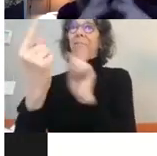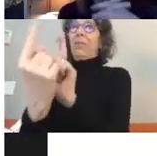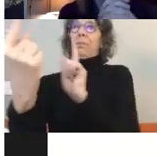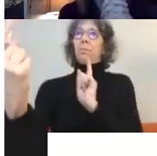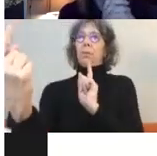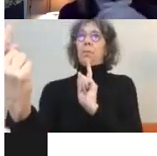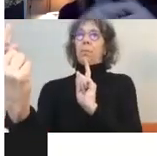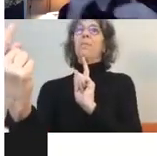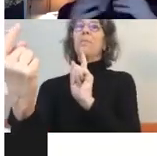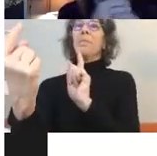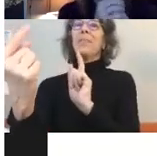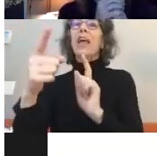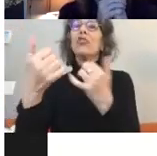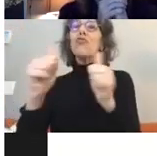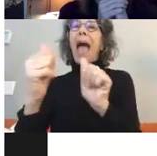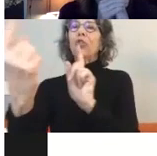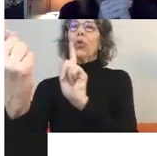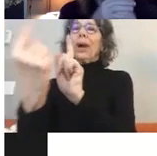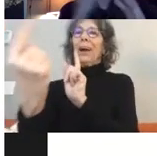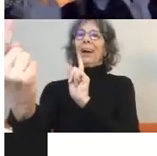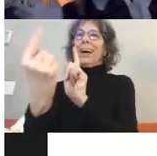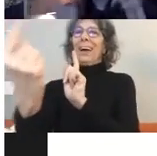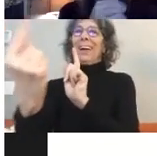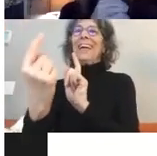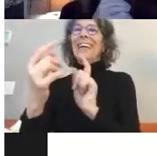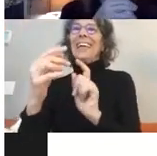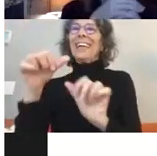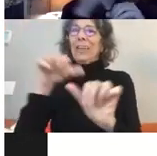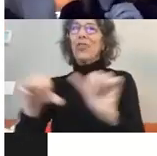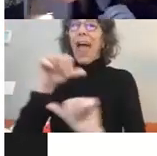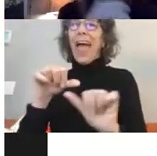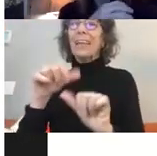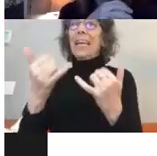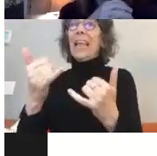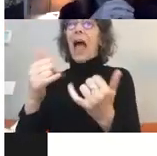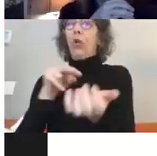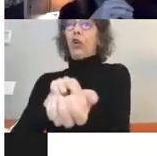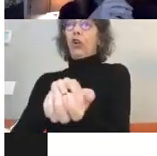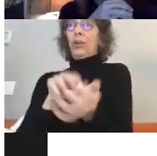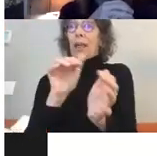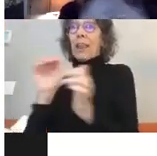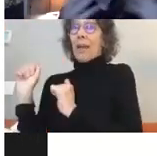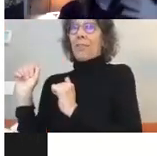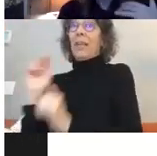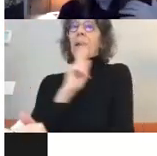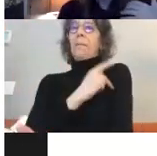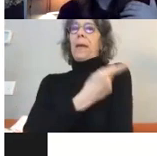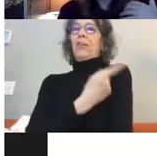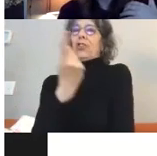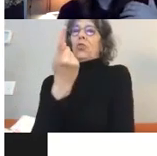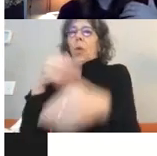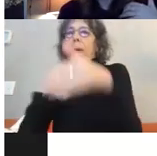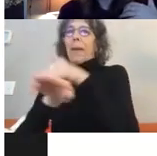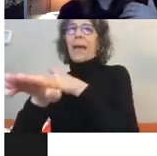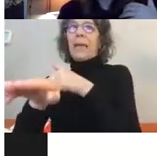this case, she was trying to help the patient with something. Now the nurse has left and the patient went back. And most of the